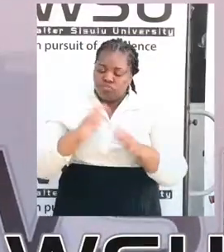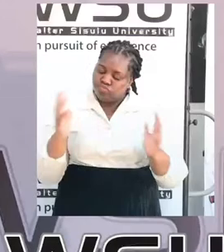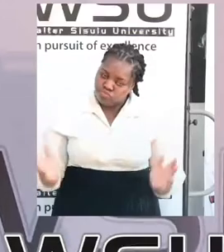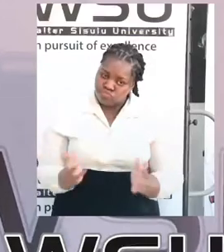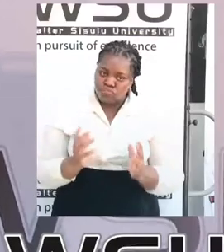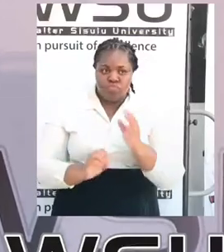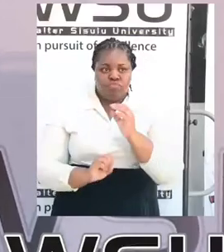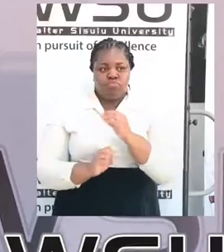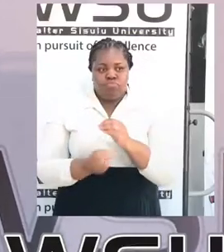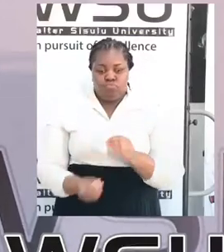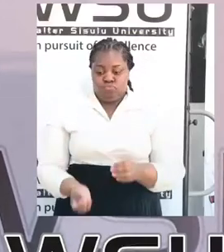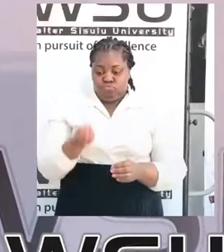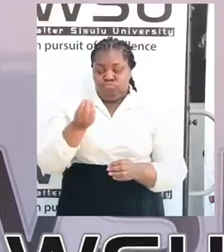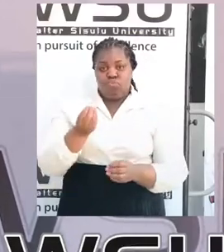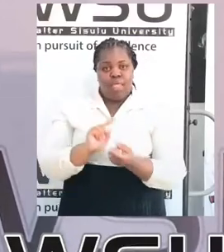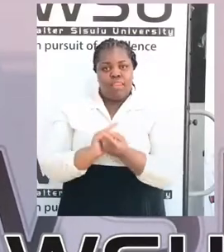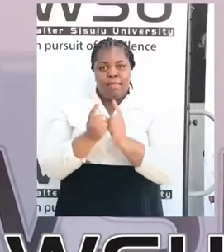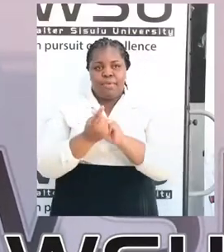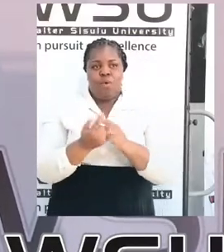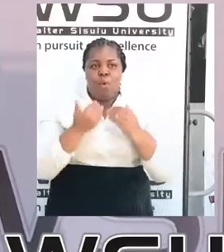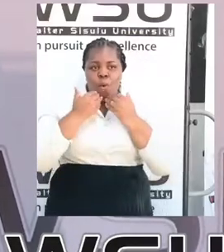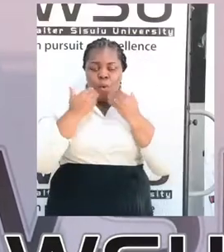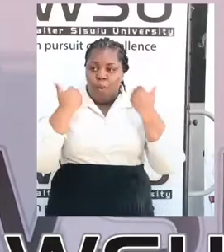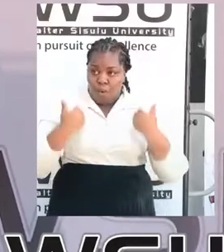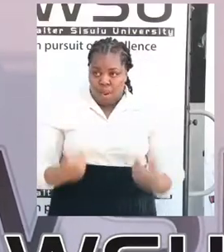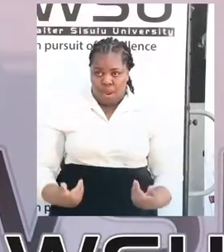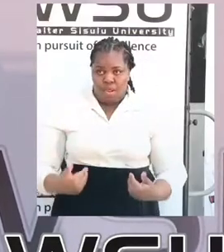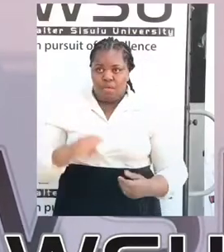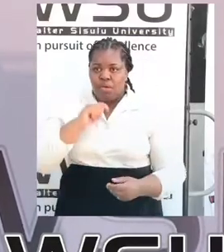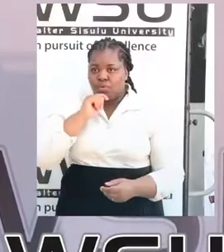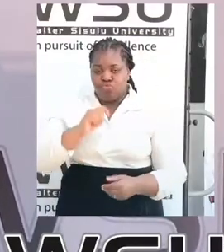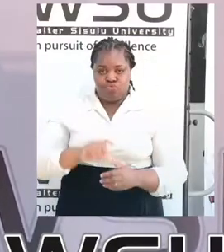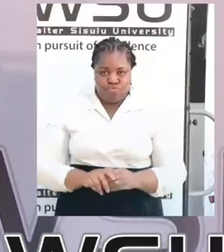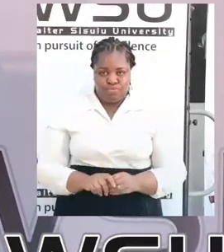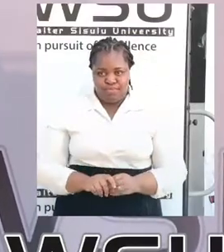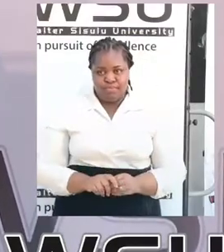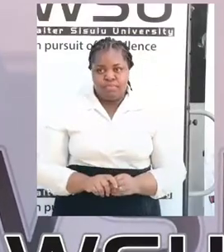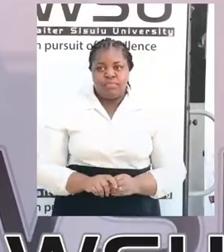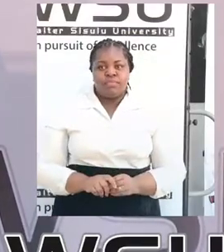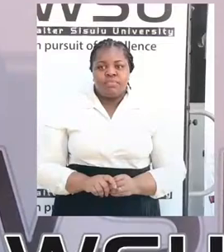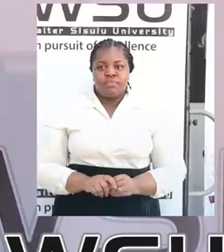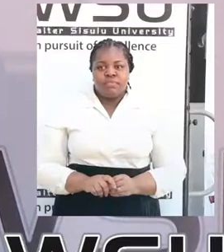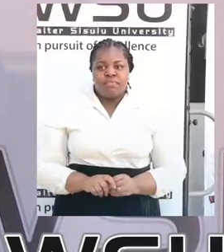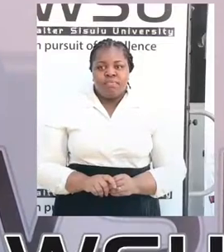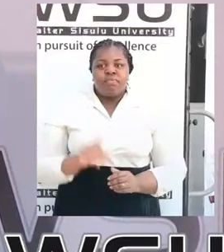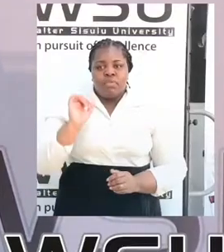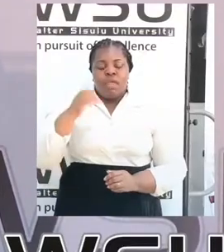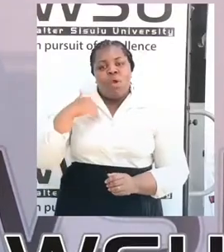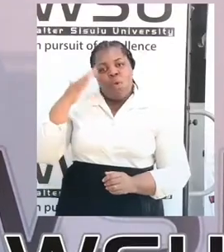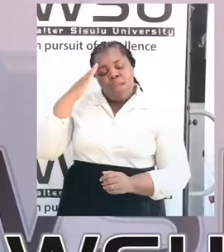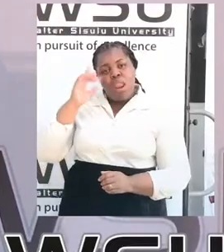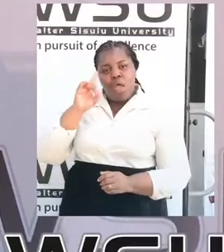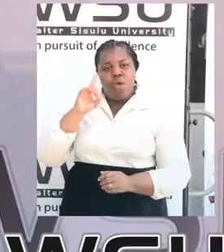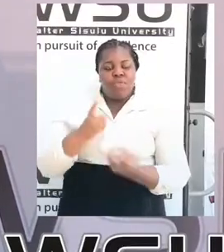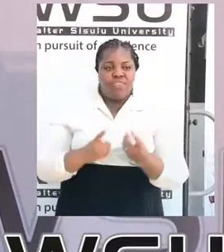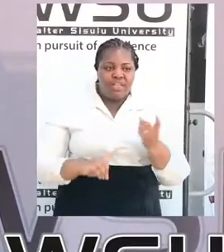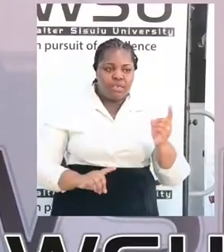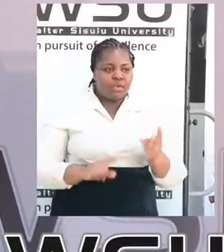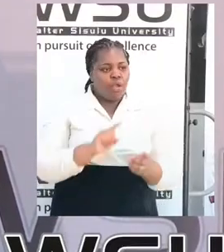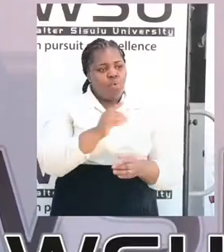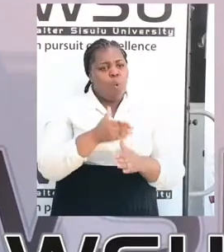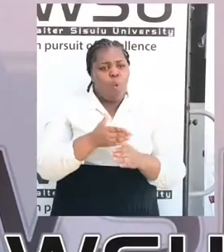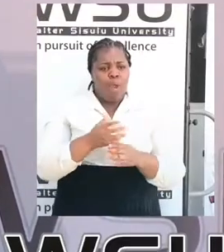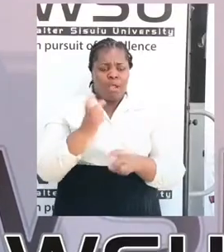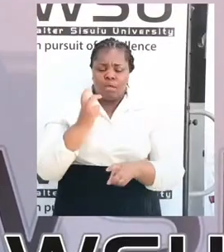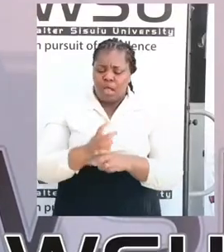to grow up and become who you really are. We know the degree you've worked